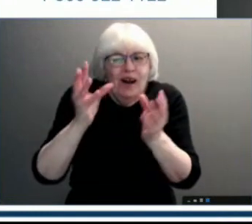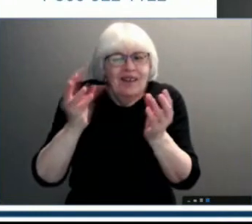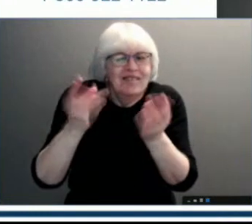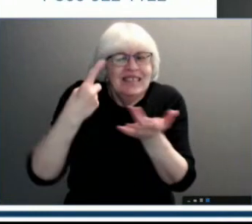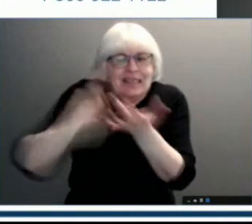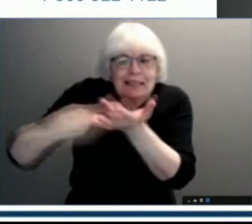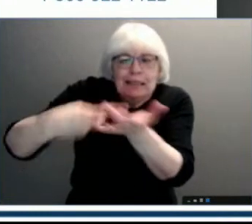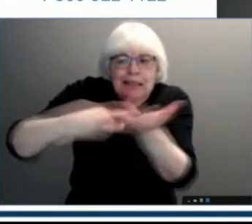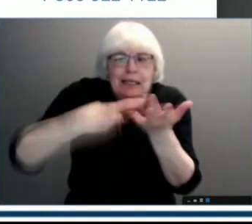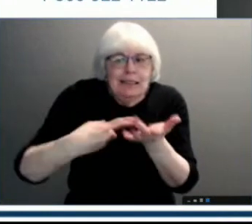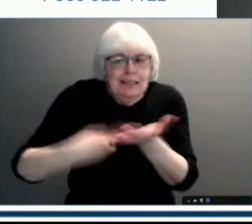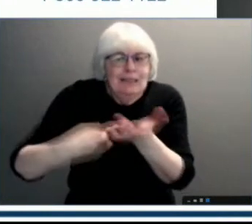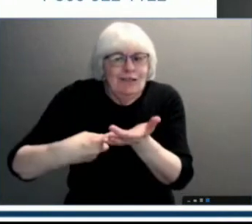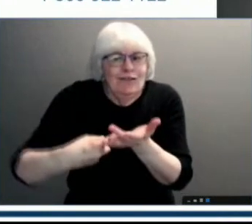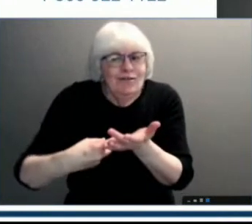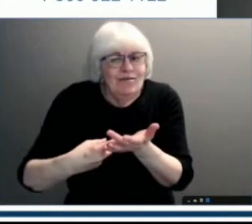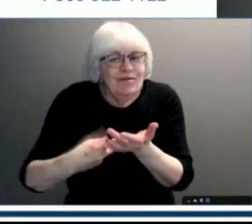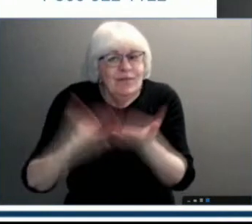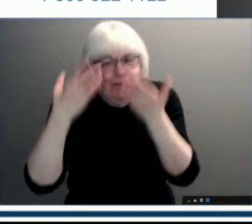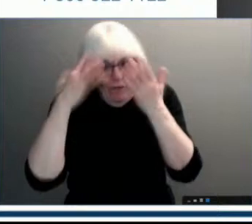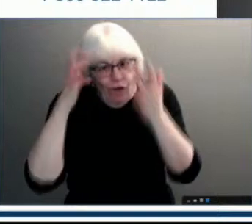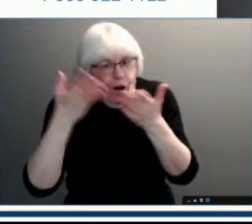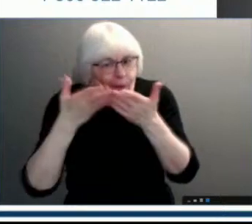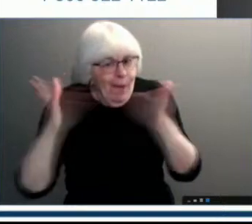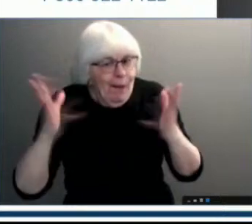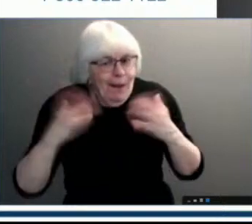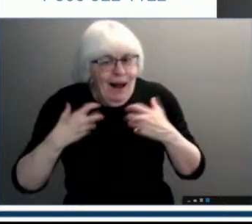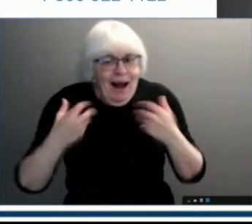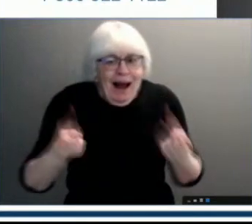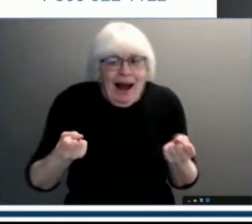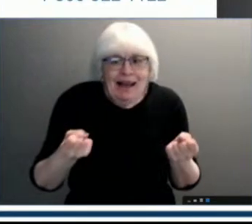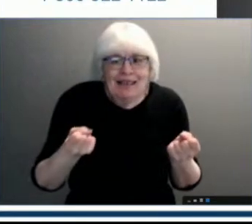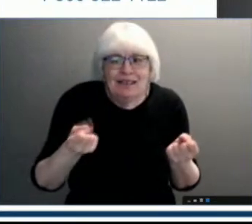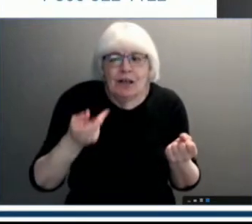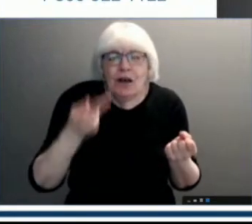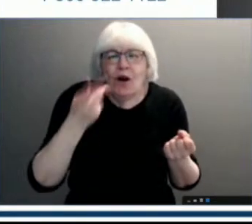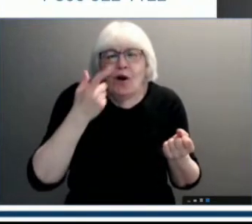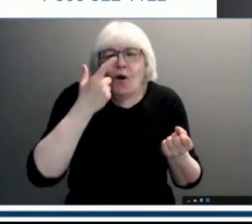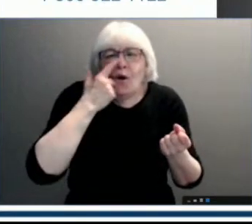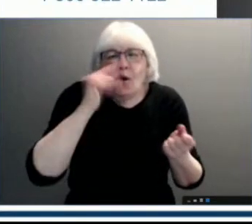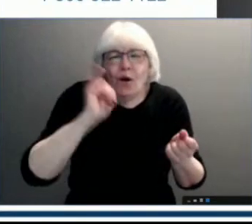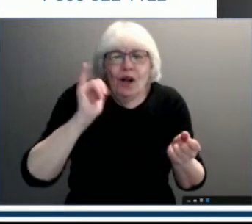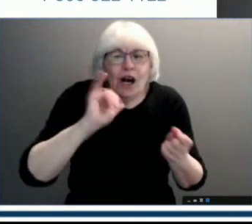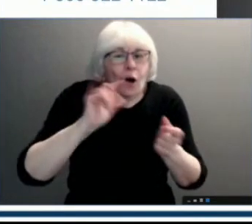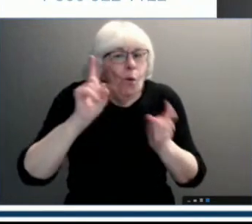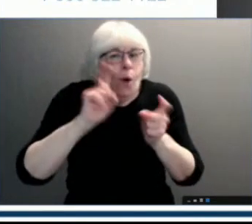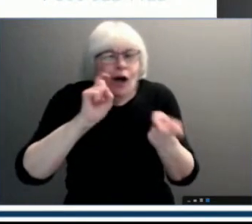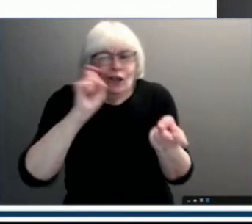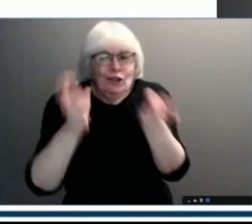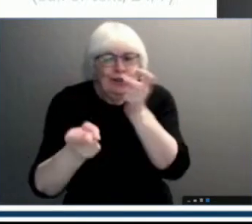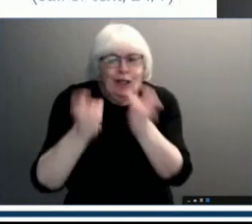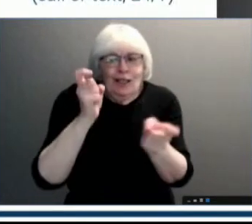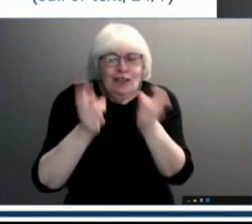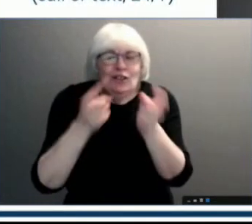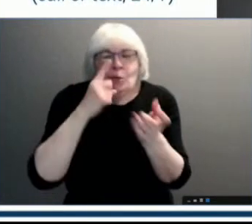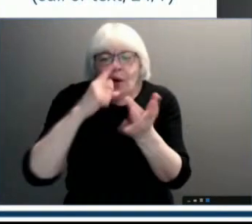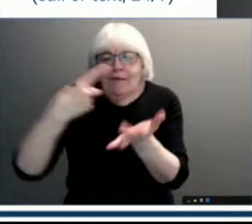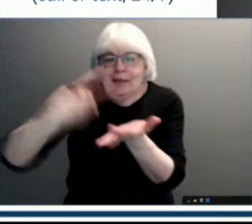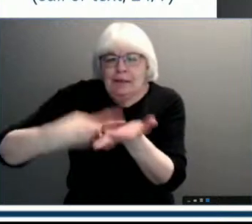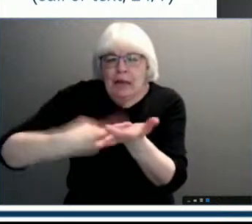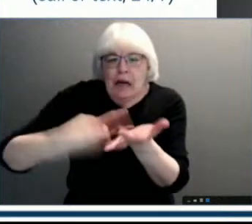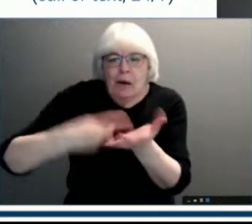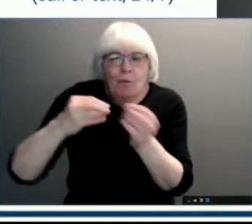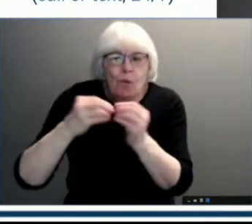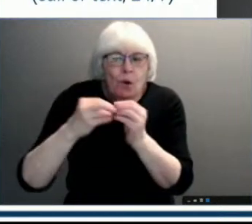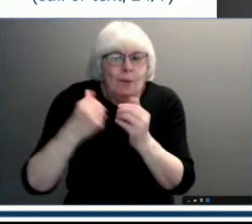basis as we enter into next week. We need to look at are there any ways that don't add significant